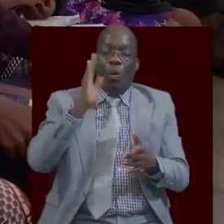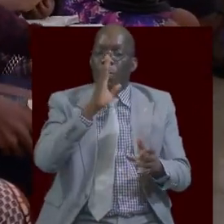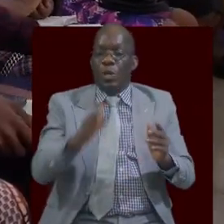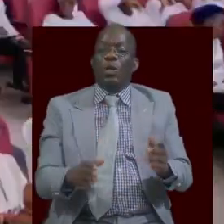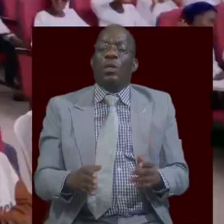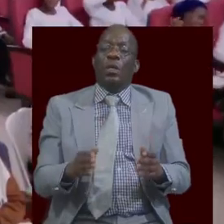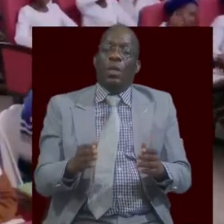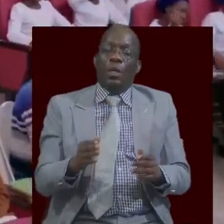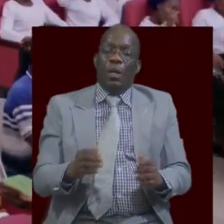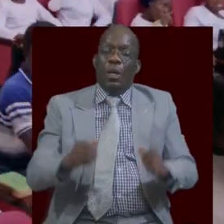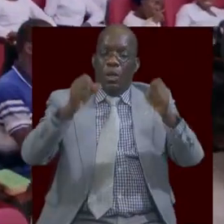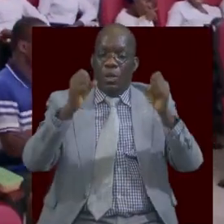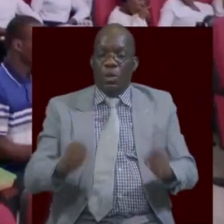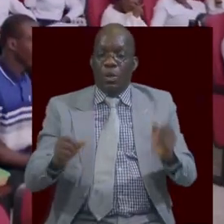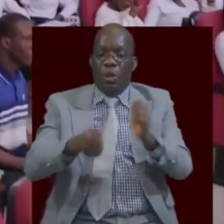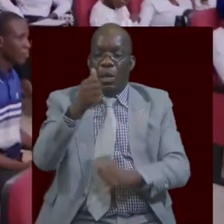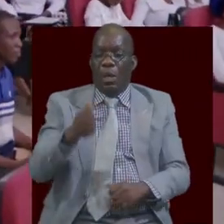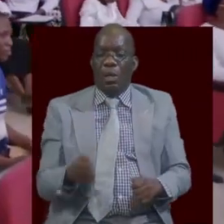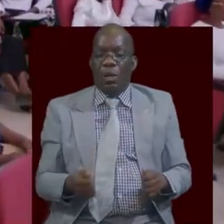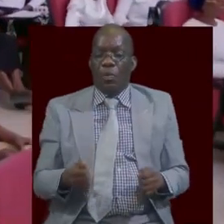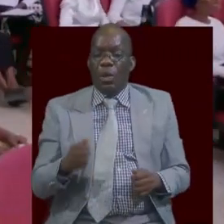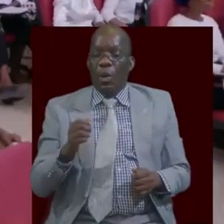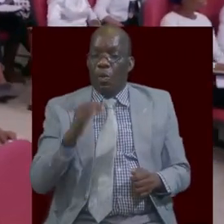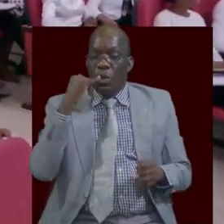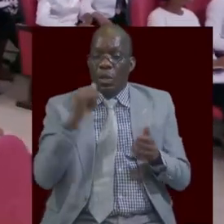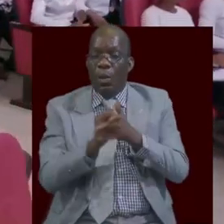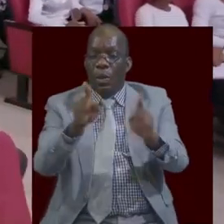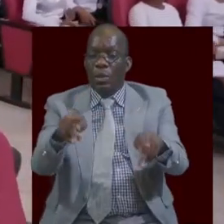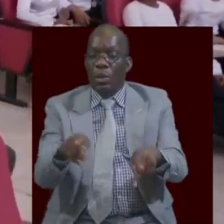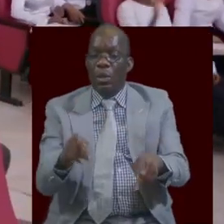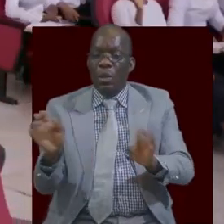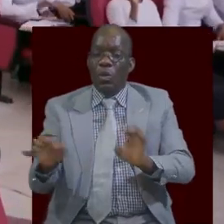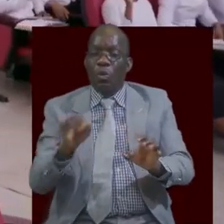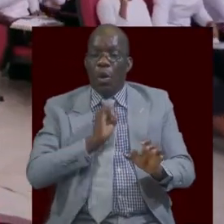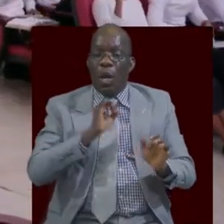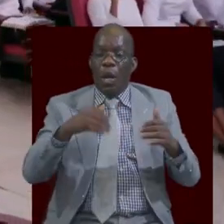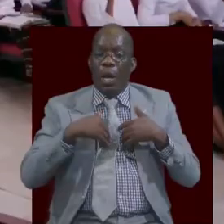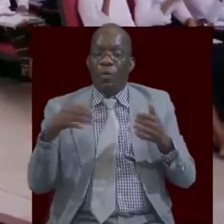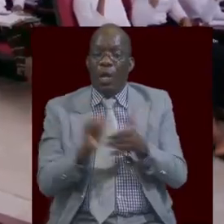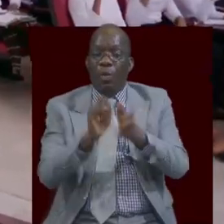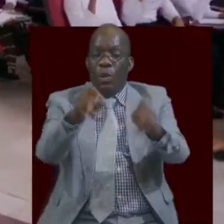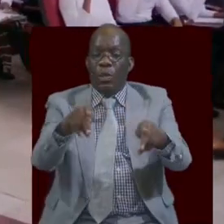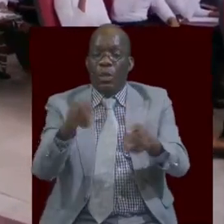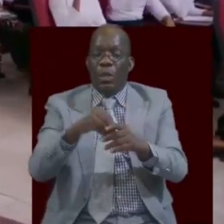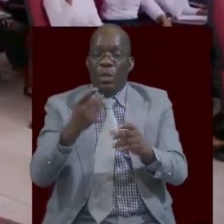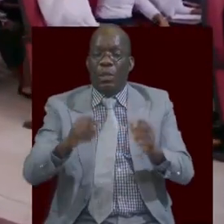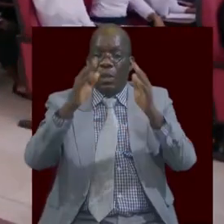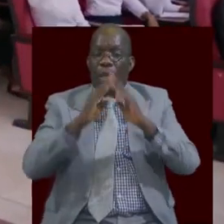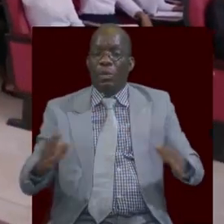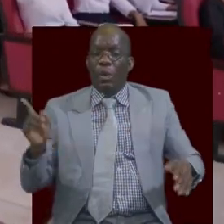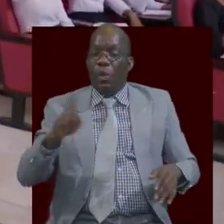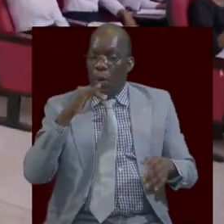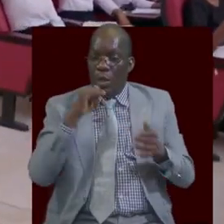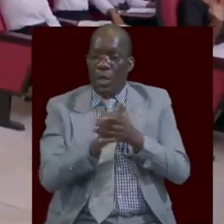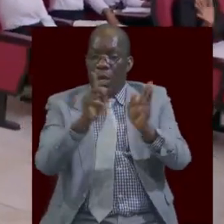go further? Do I have him in the house? Do I have her in the house? Where is she?